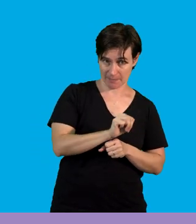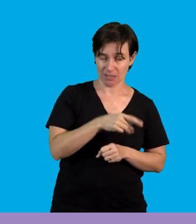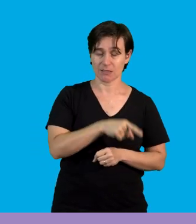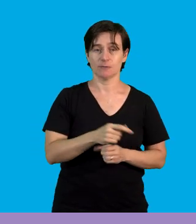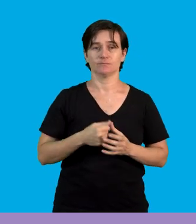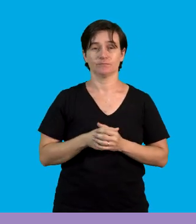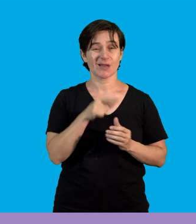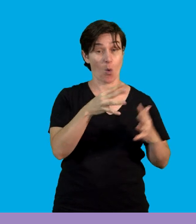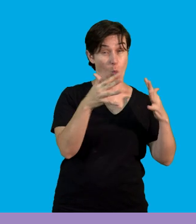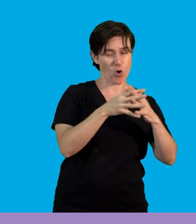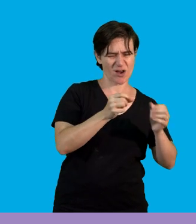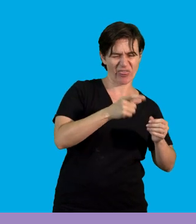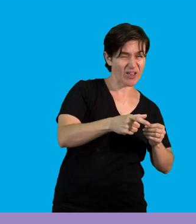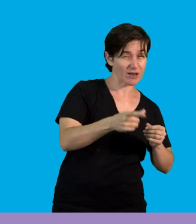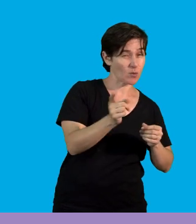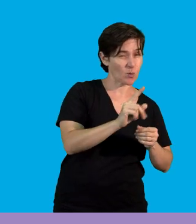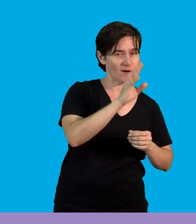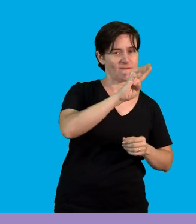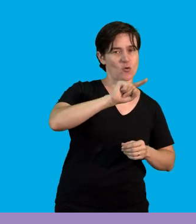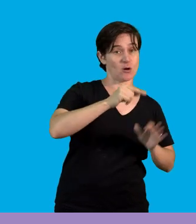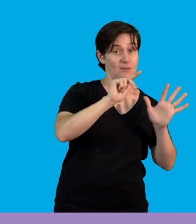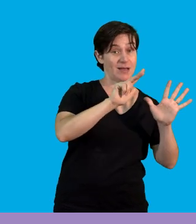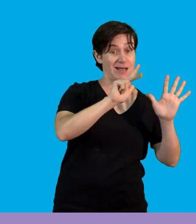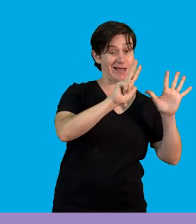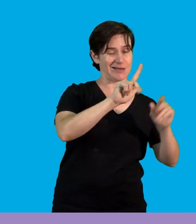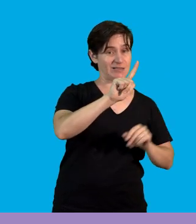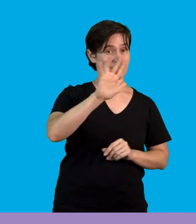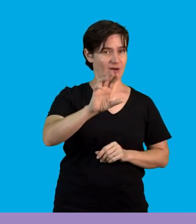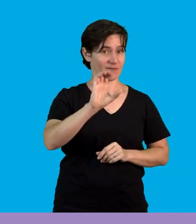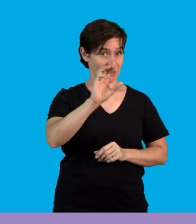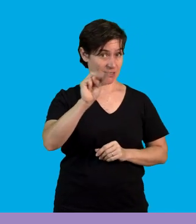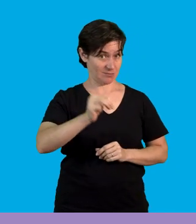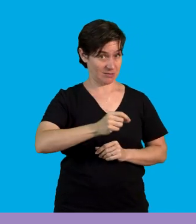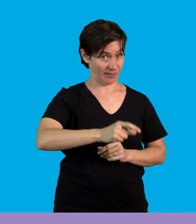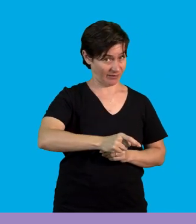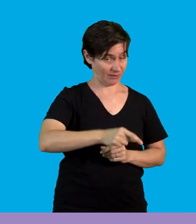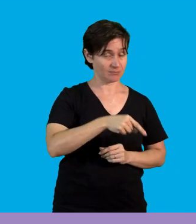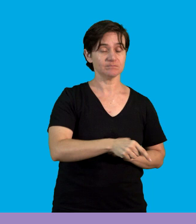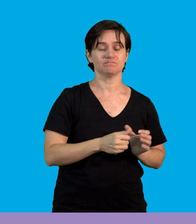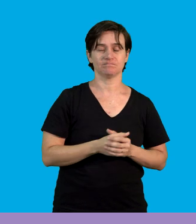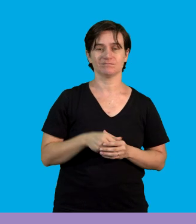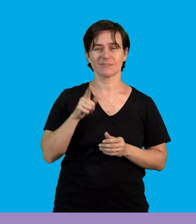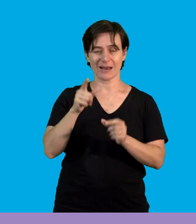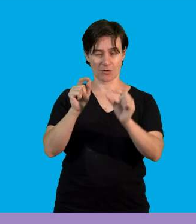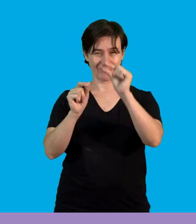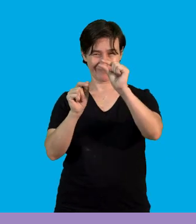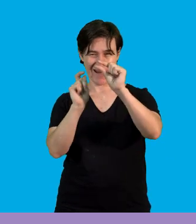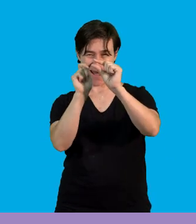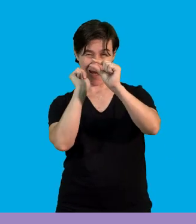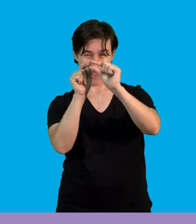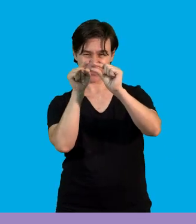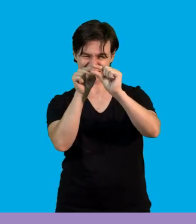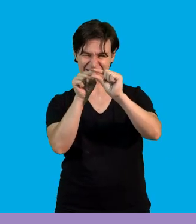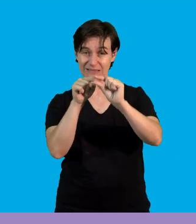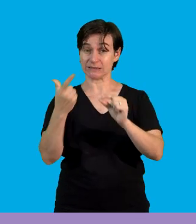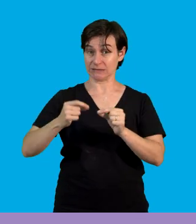centimeters for the wood. Remember, that was the wood on the left and the nails